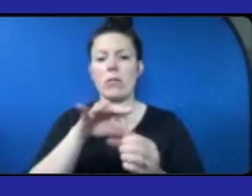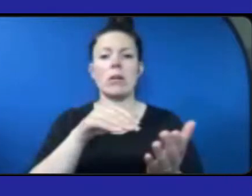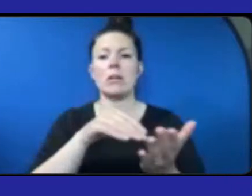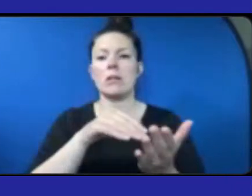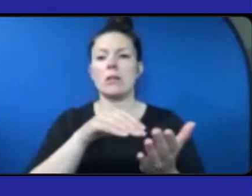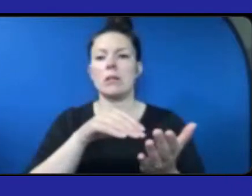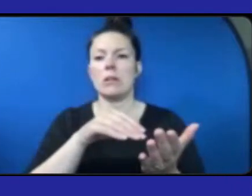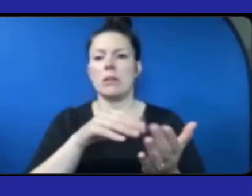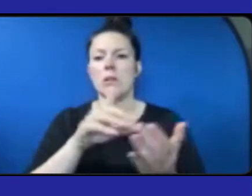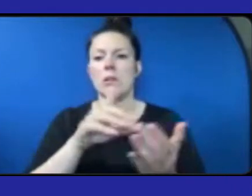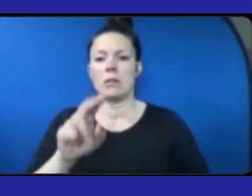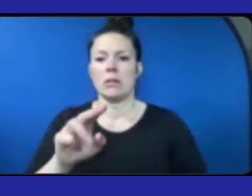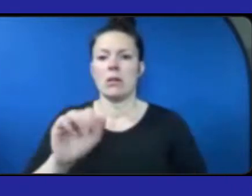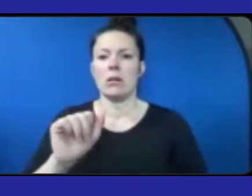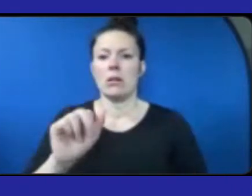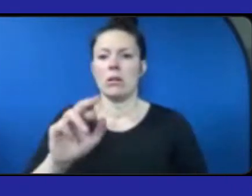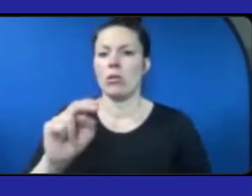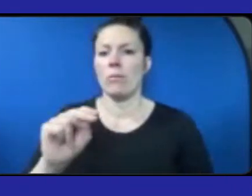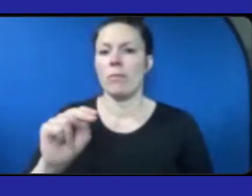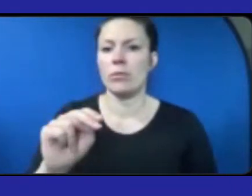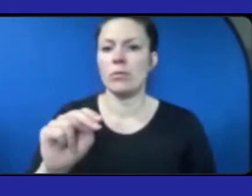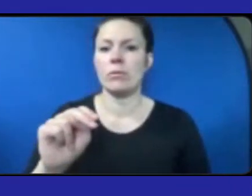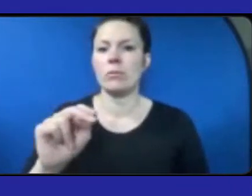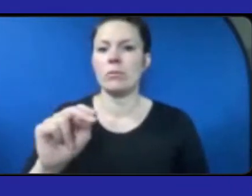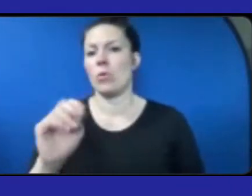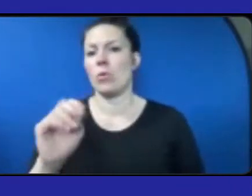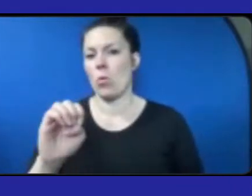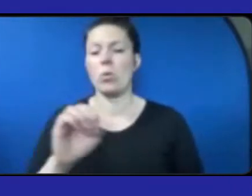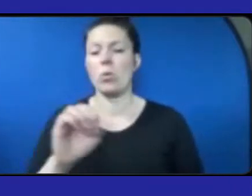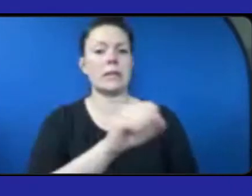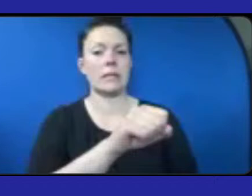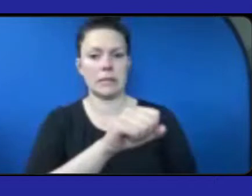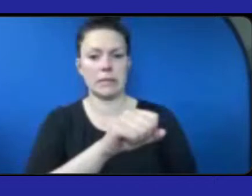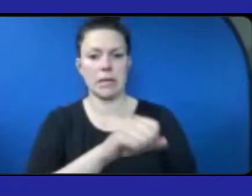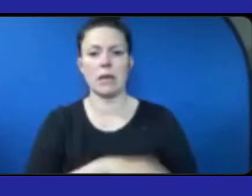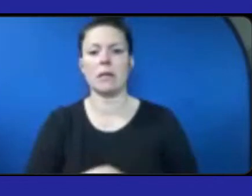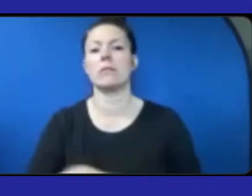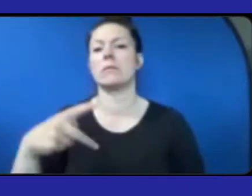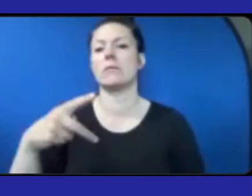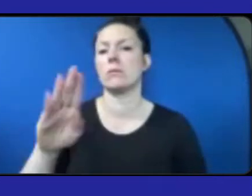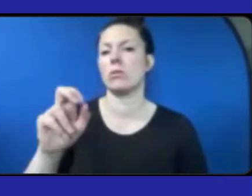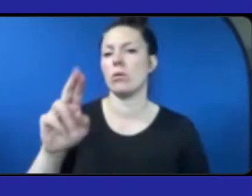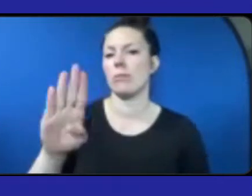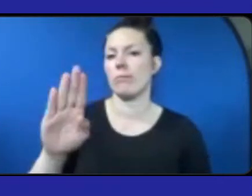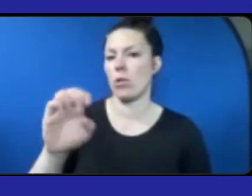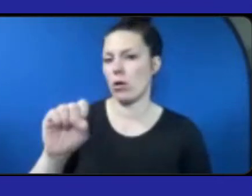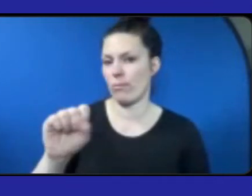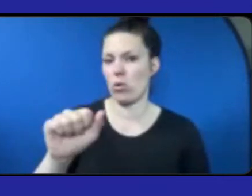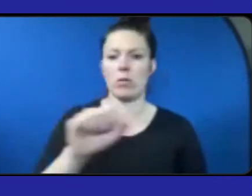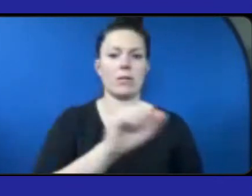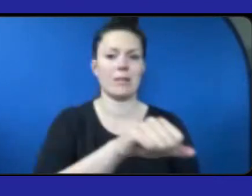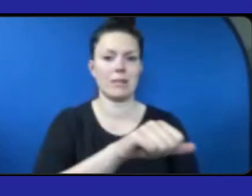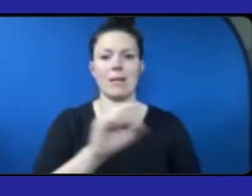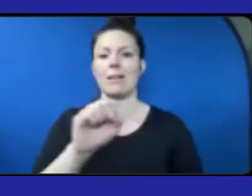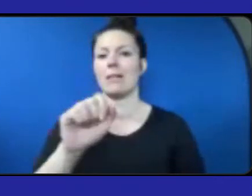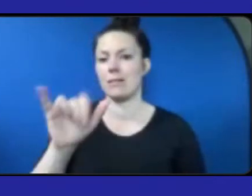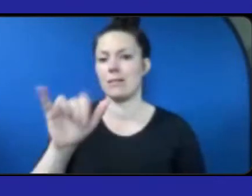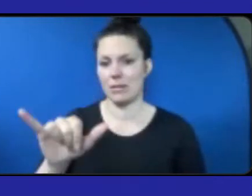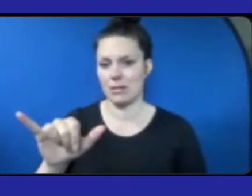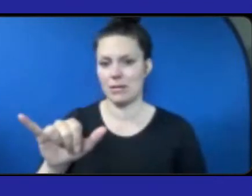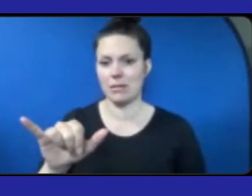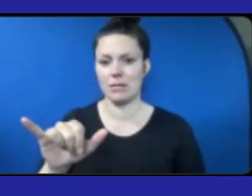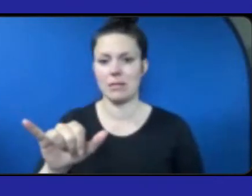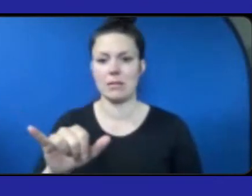Martone, Yes. Barbara Lowe, Yes. Sally Hernandez Pinheiro, Great